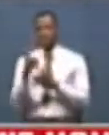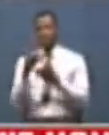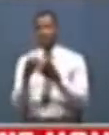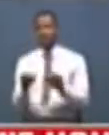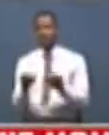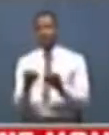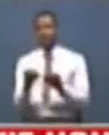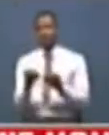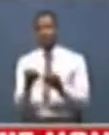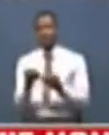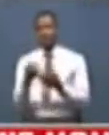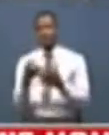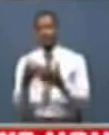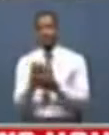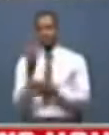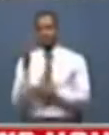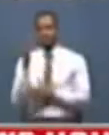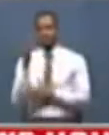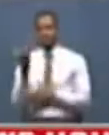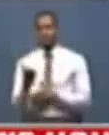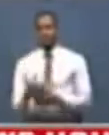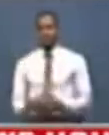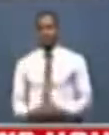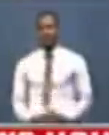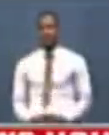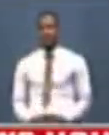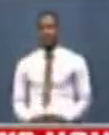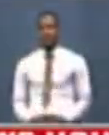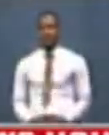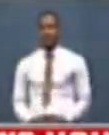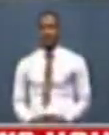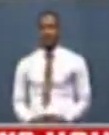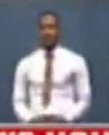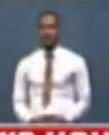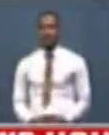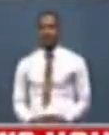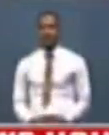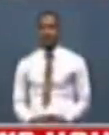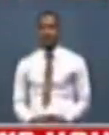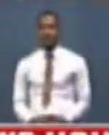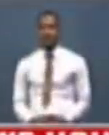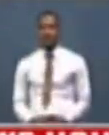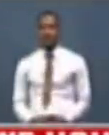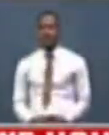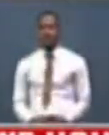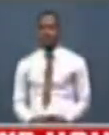For GBC News, Ofori Adako reporting.